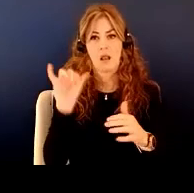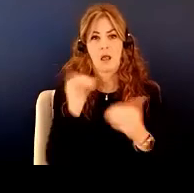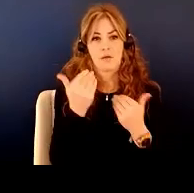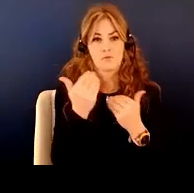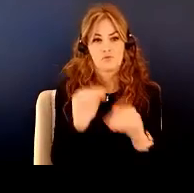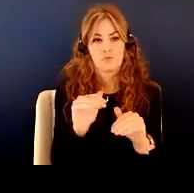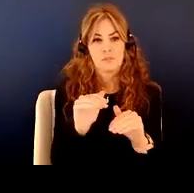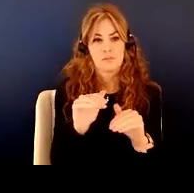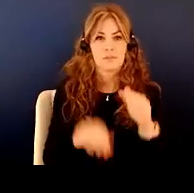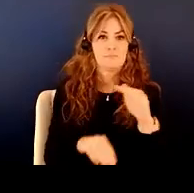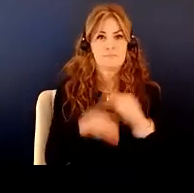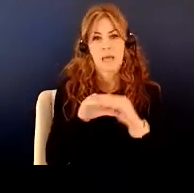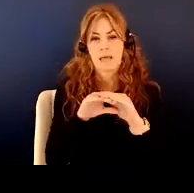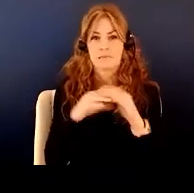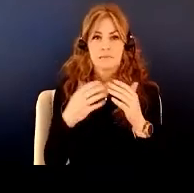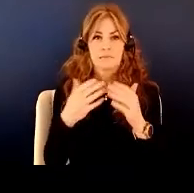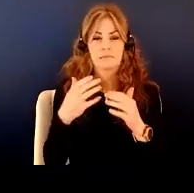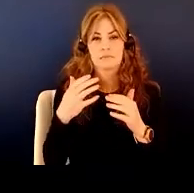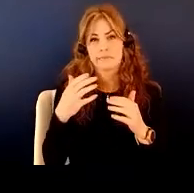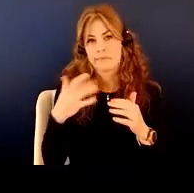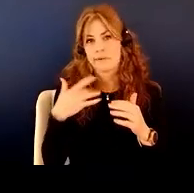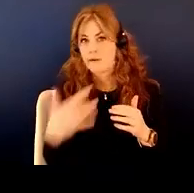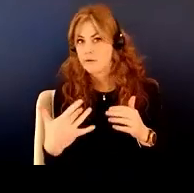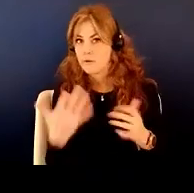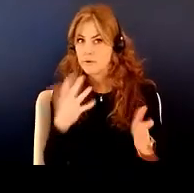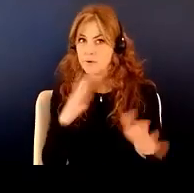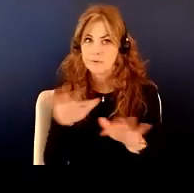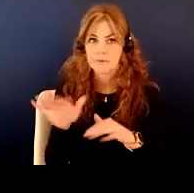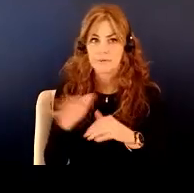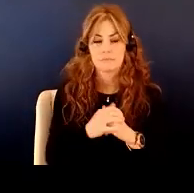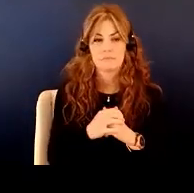likelihood, that are also really useful.